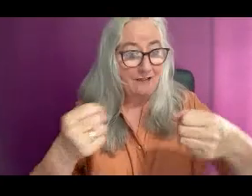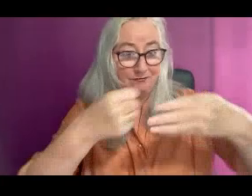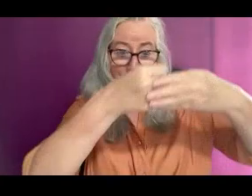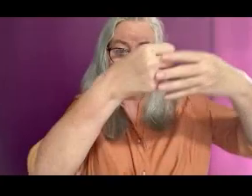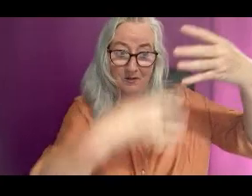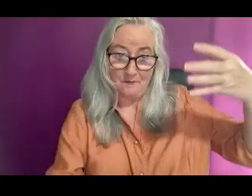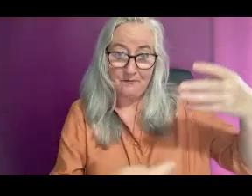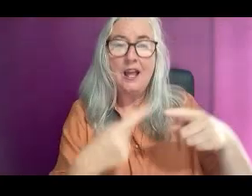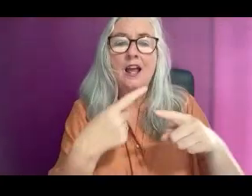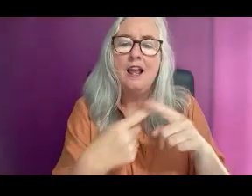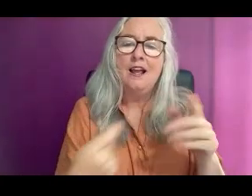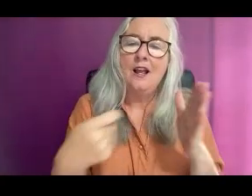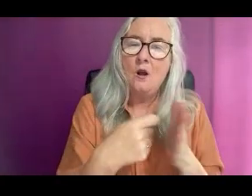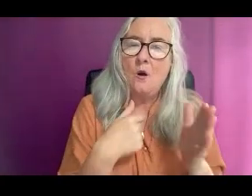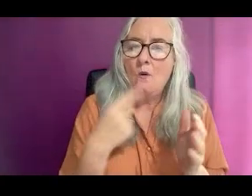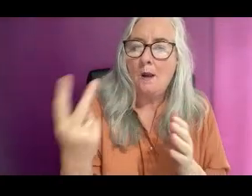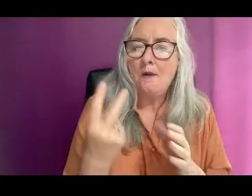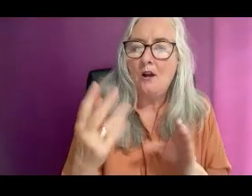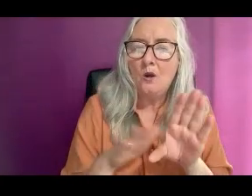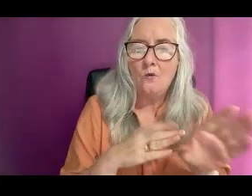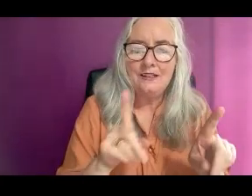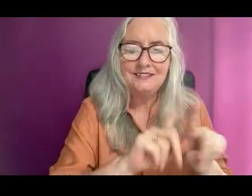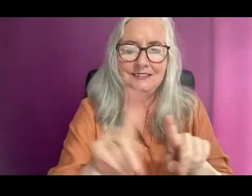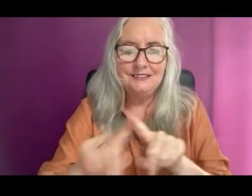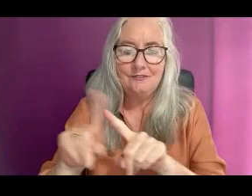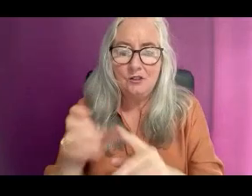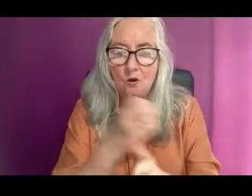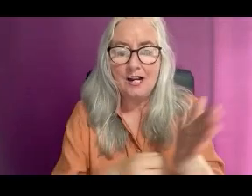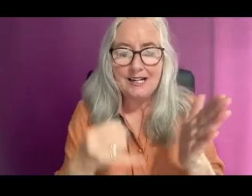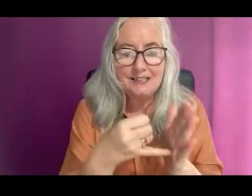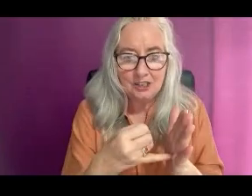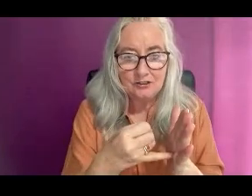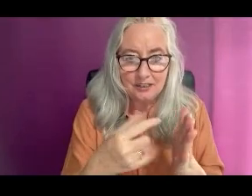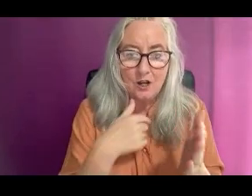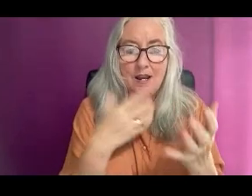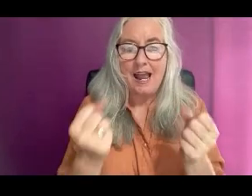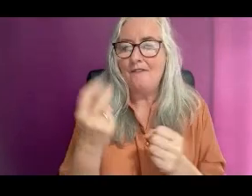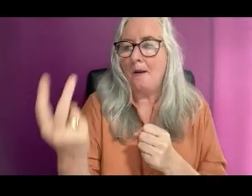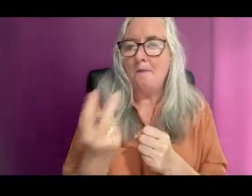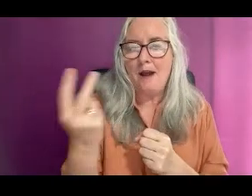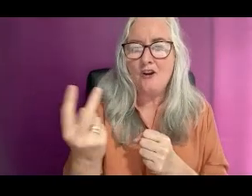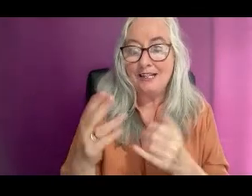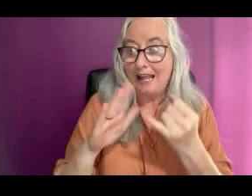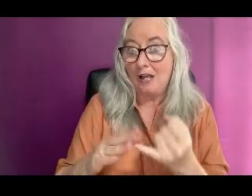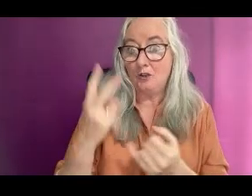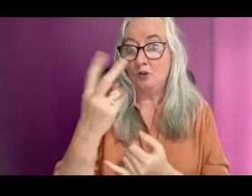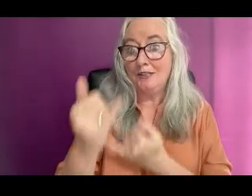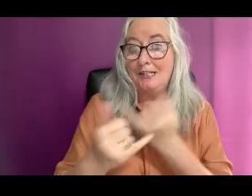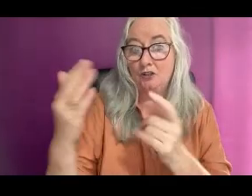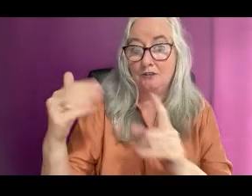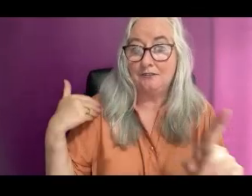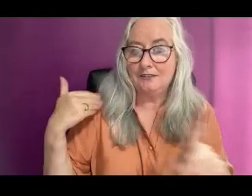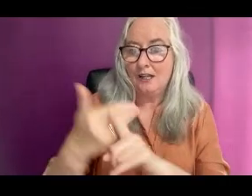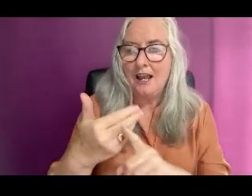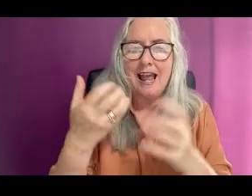as I mentioned, we partnered with several organizations. So we have partnered in the last 2 years with AHEAD, who have